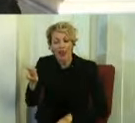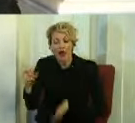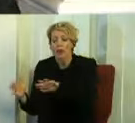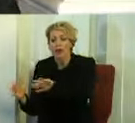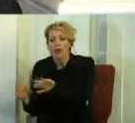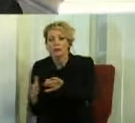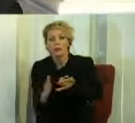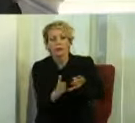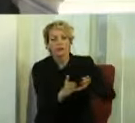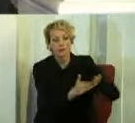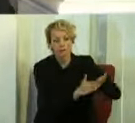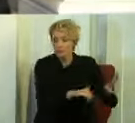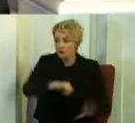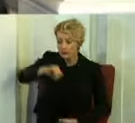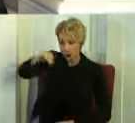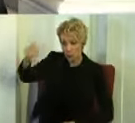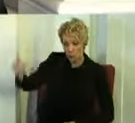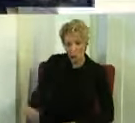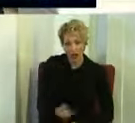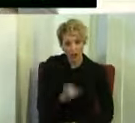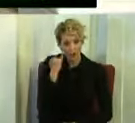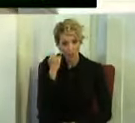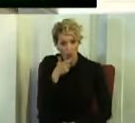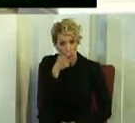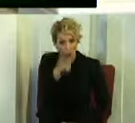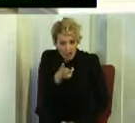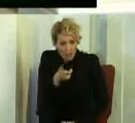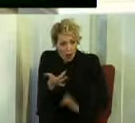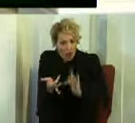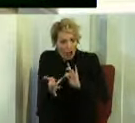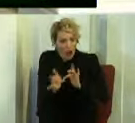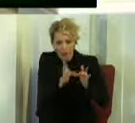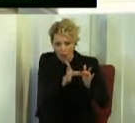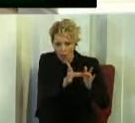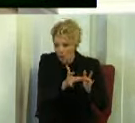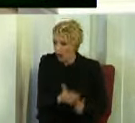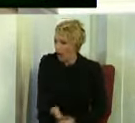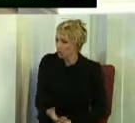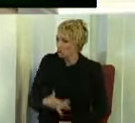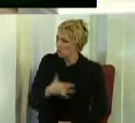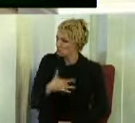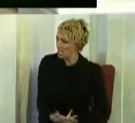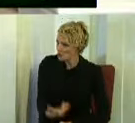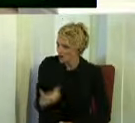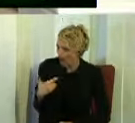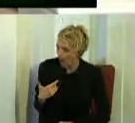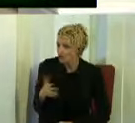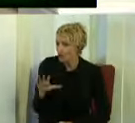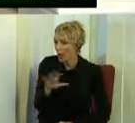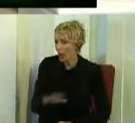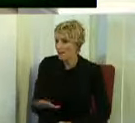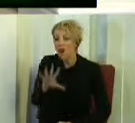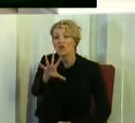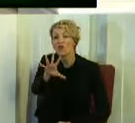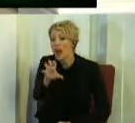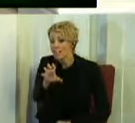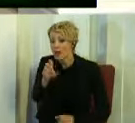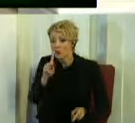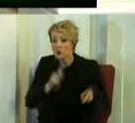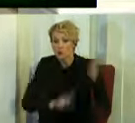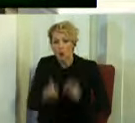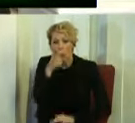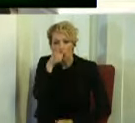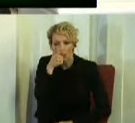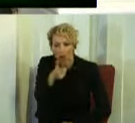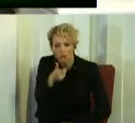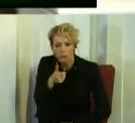want to welcome also all those who are worshiping with us online this morning. We know that we have about 500 folks who worship with us regularly on a Sunday morning here